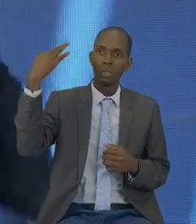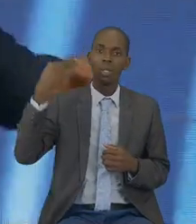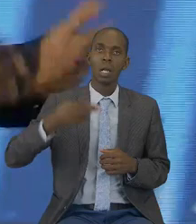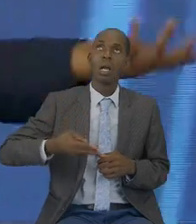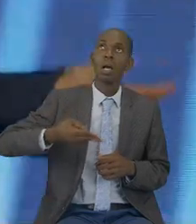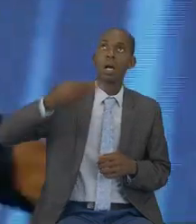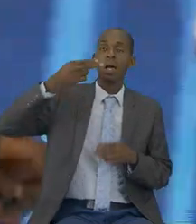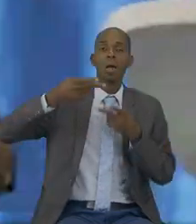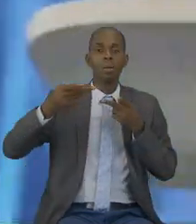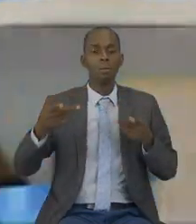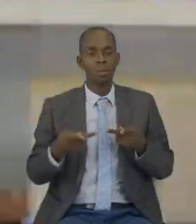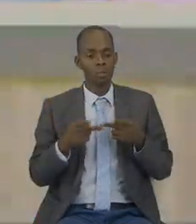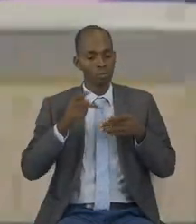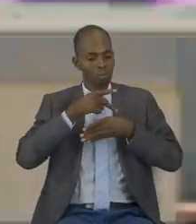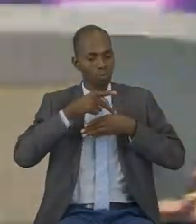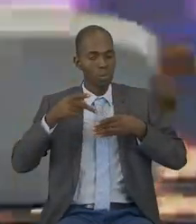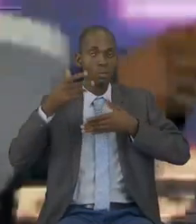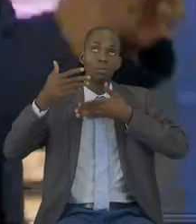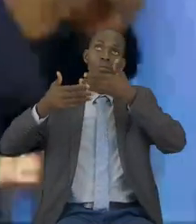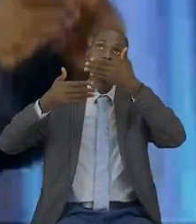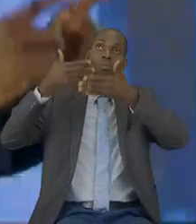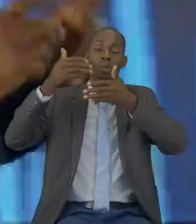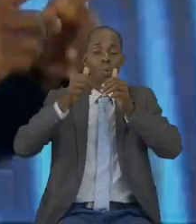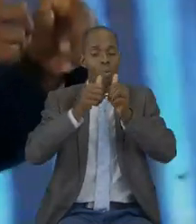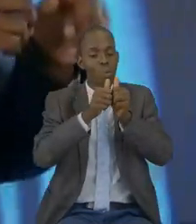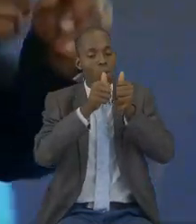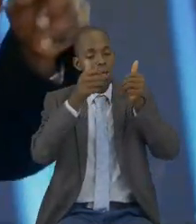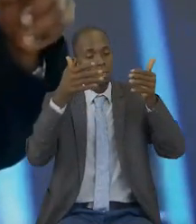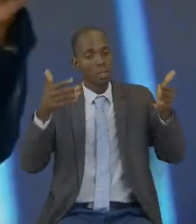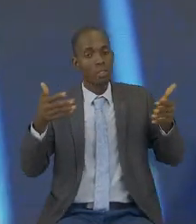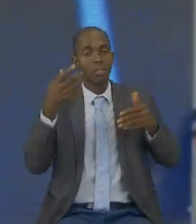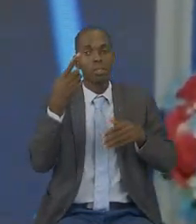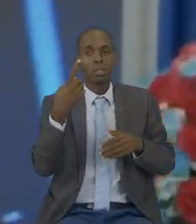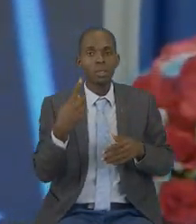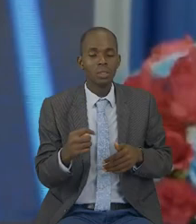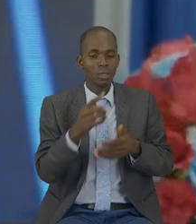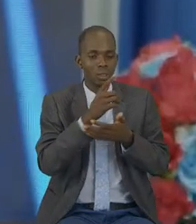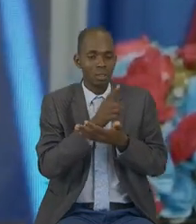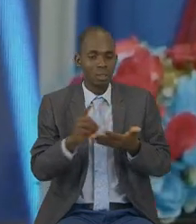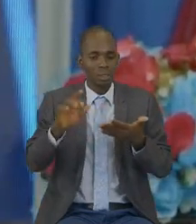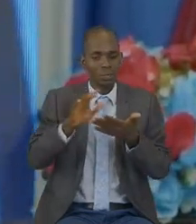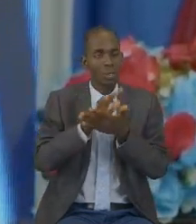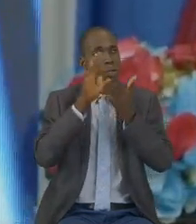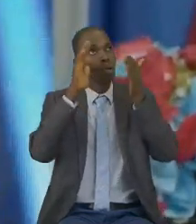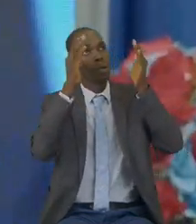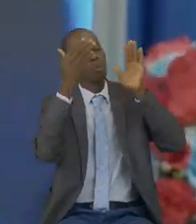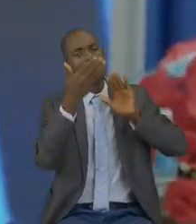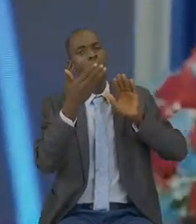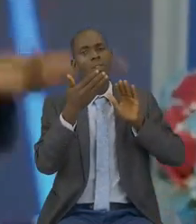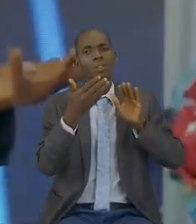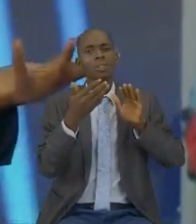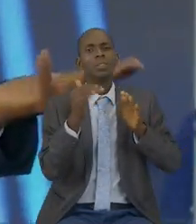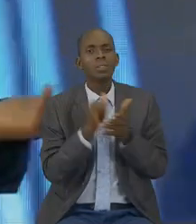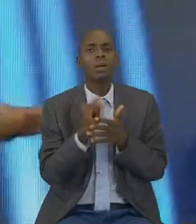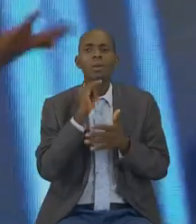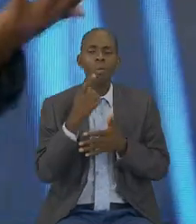place, profession, progress, without the divine presence. That's what the